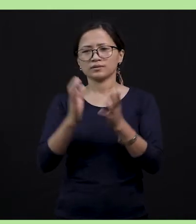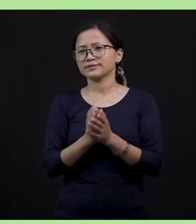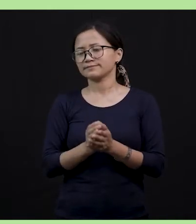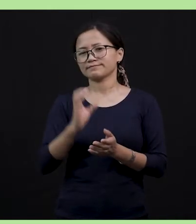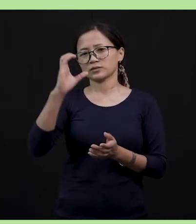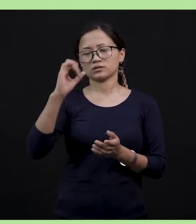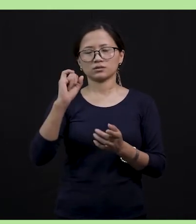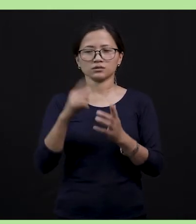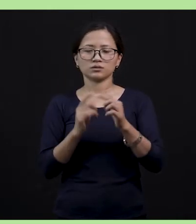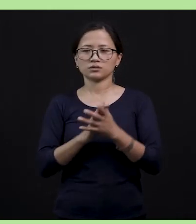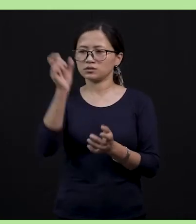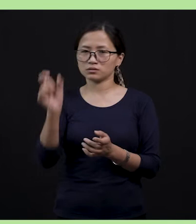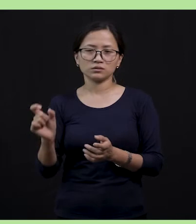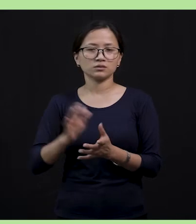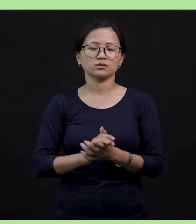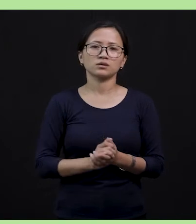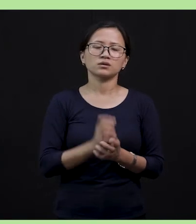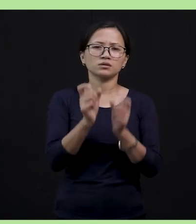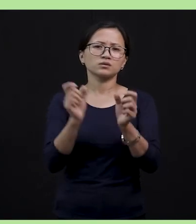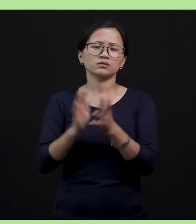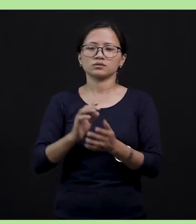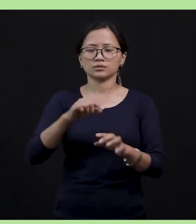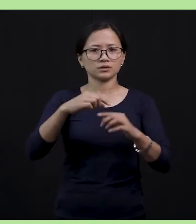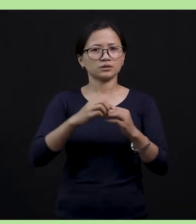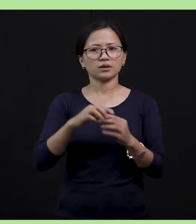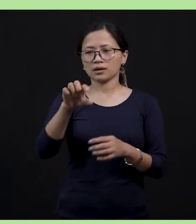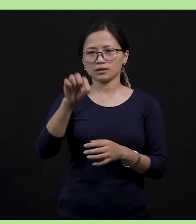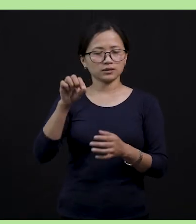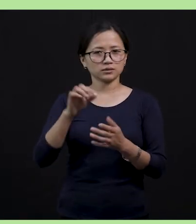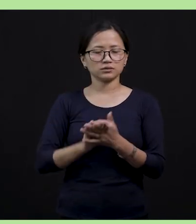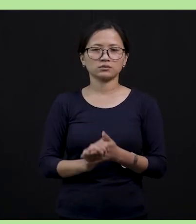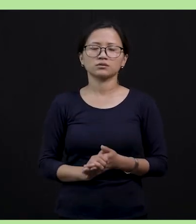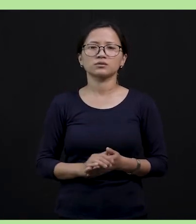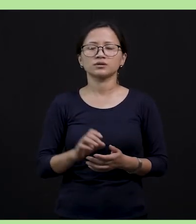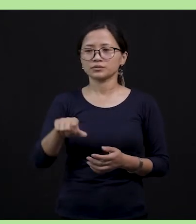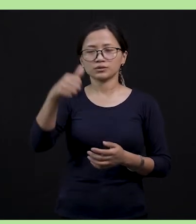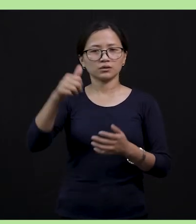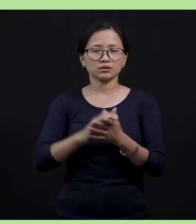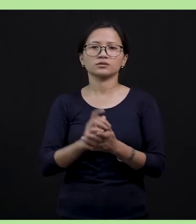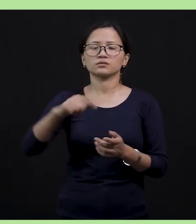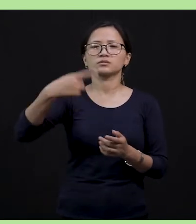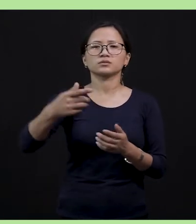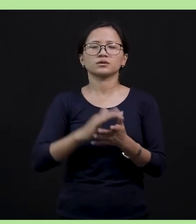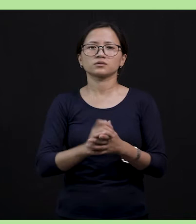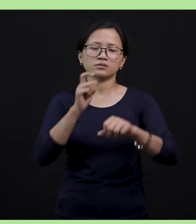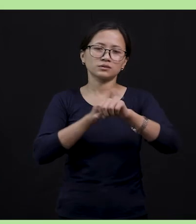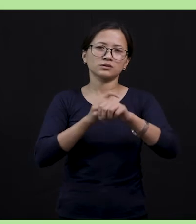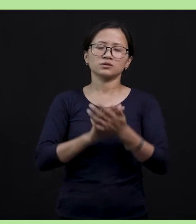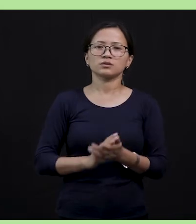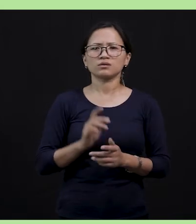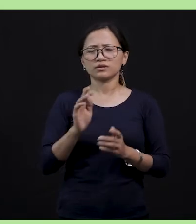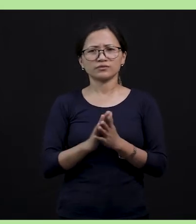me to work, I may not be elected the next time. So that is why it says that the government is always based on the